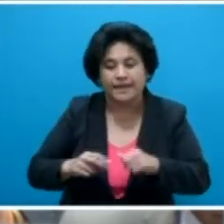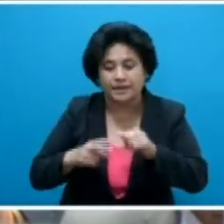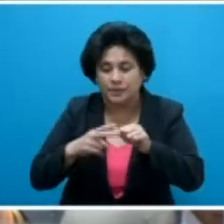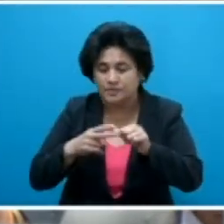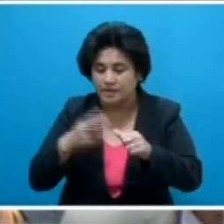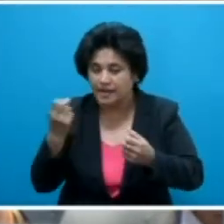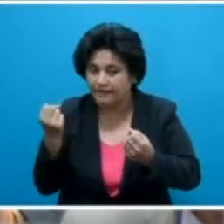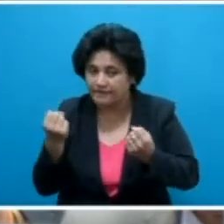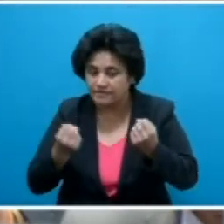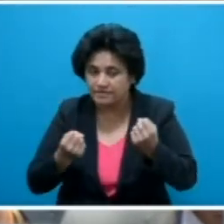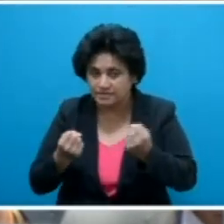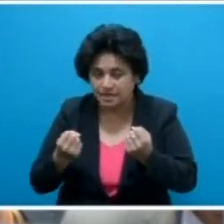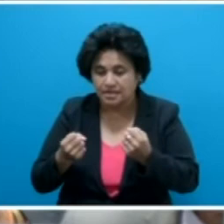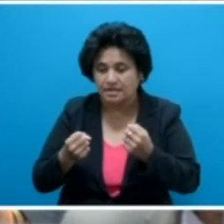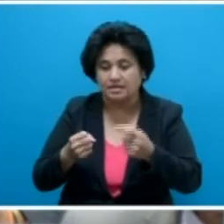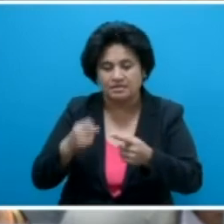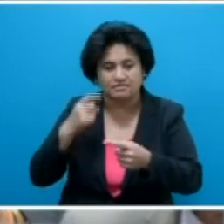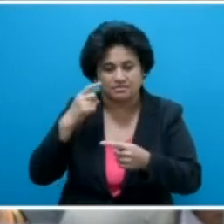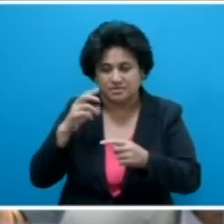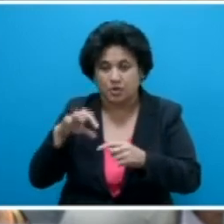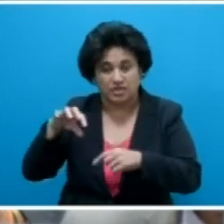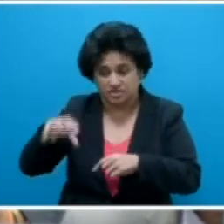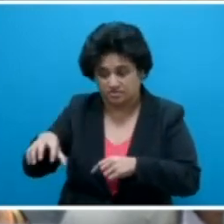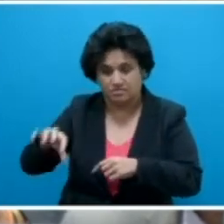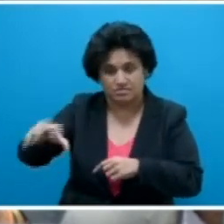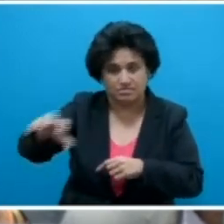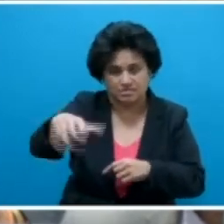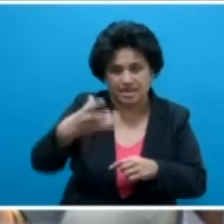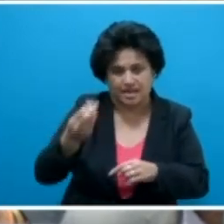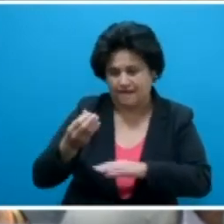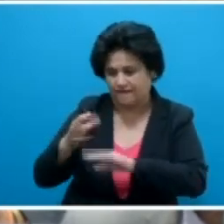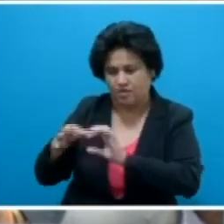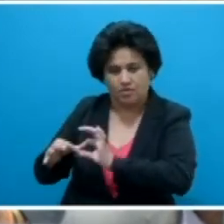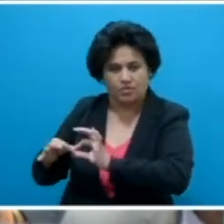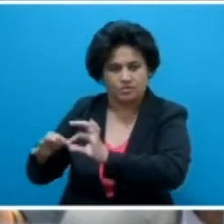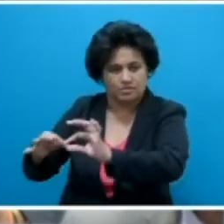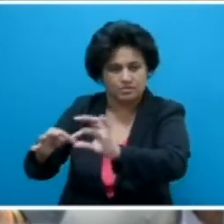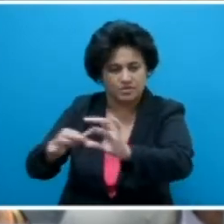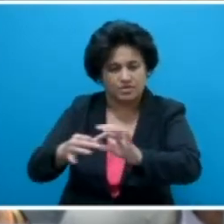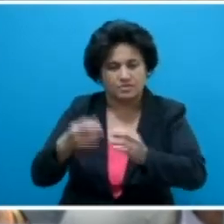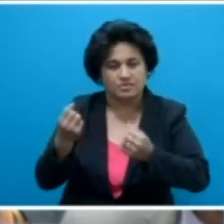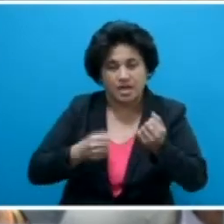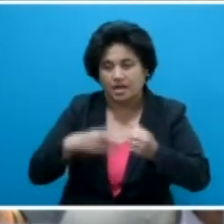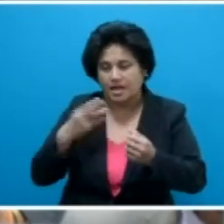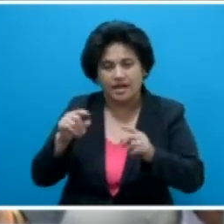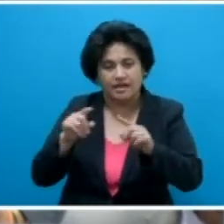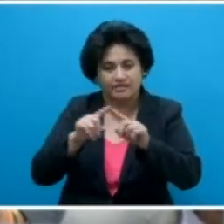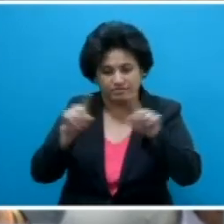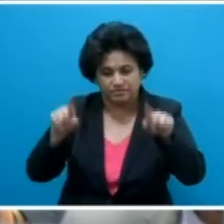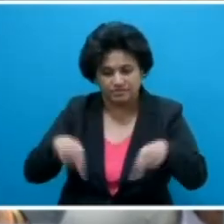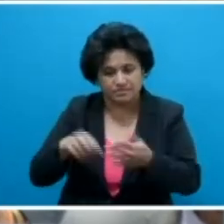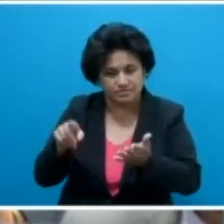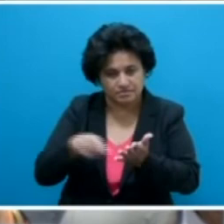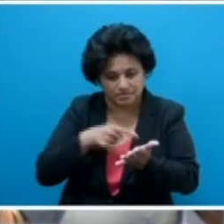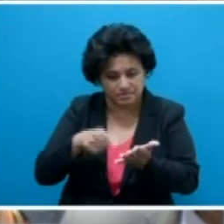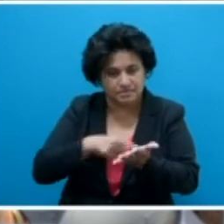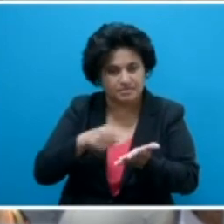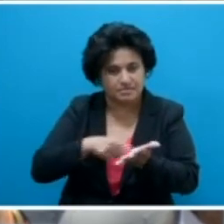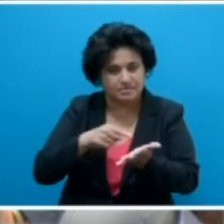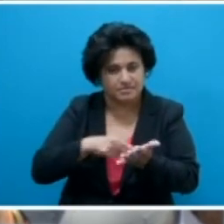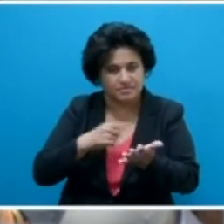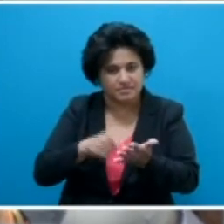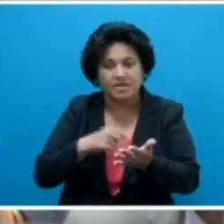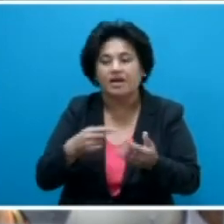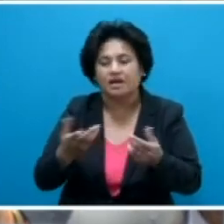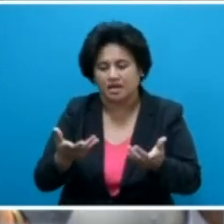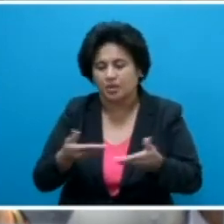each station now has a new vehicle. We have also received computer tablets from the Fiji Bureau of Statistics to